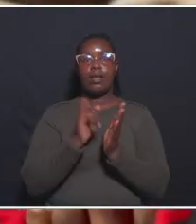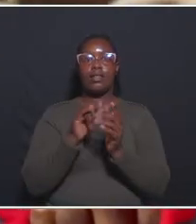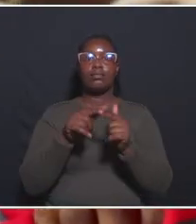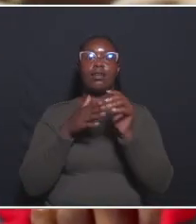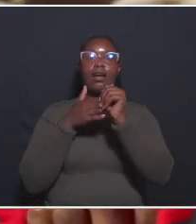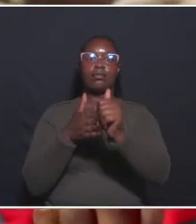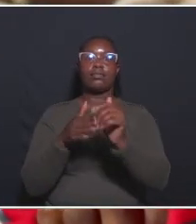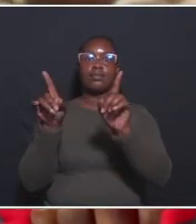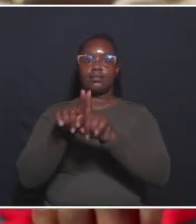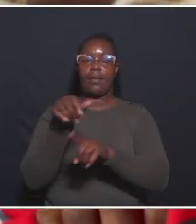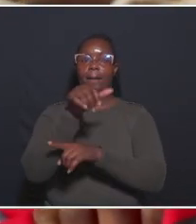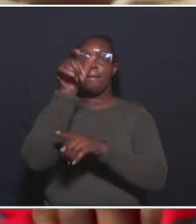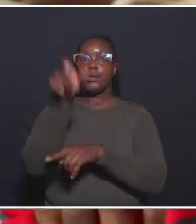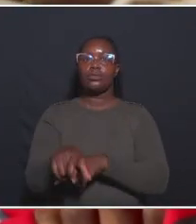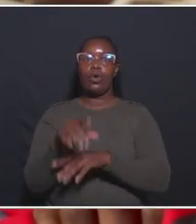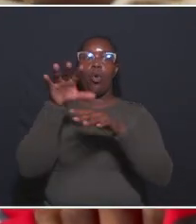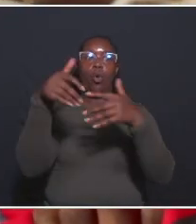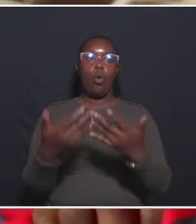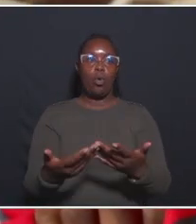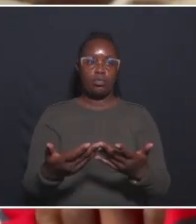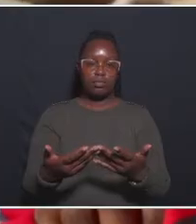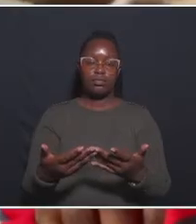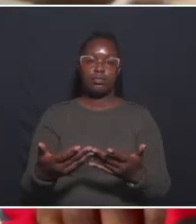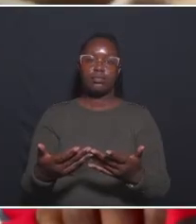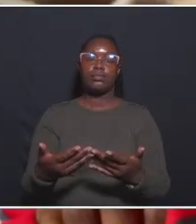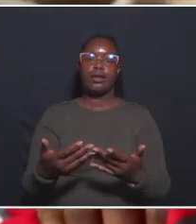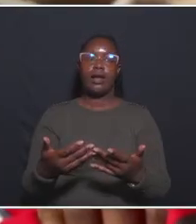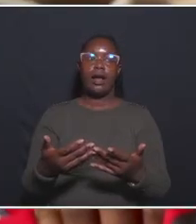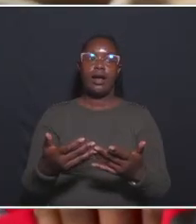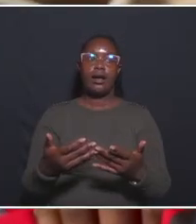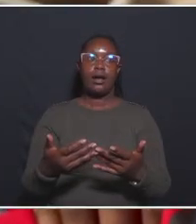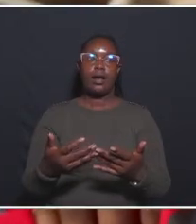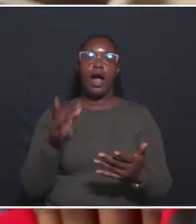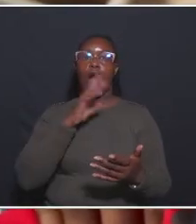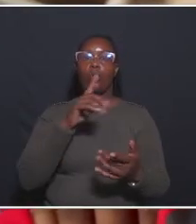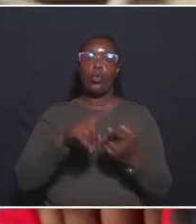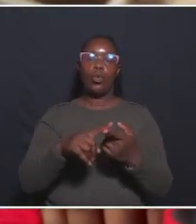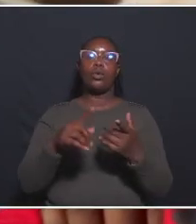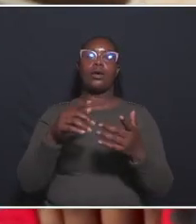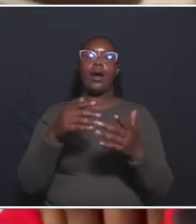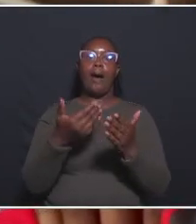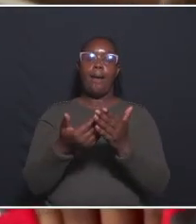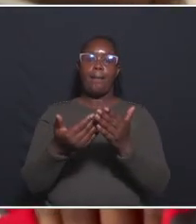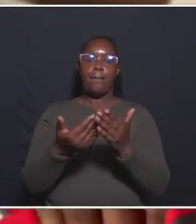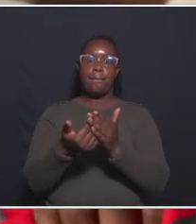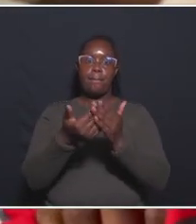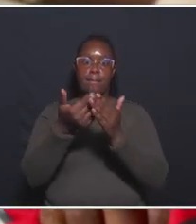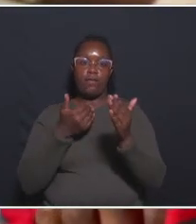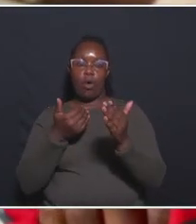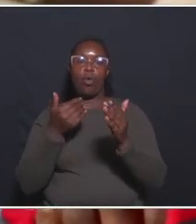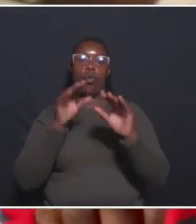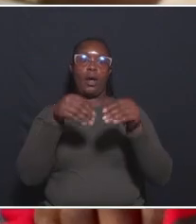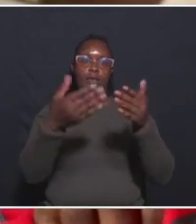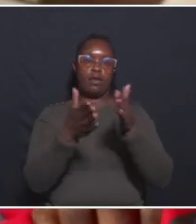person? Or as an editor, are you ever sort of served up the storyboards to guide your